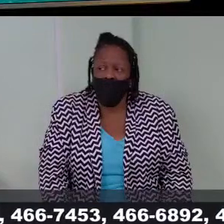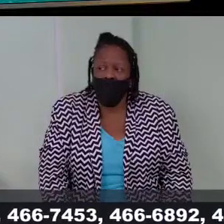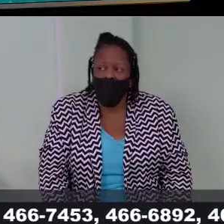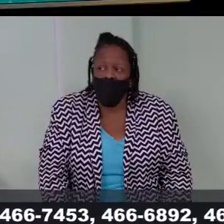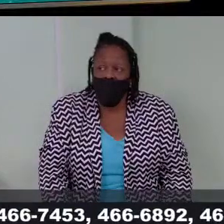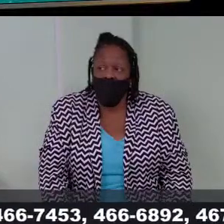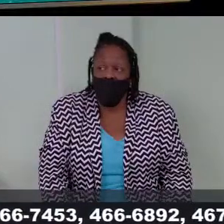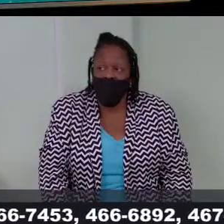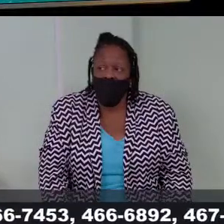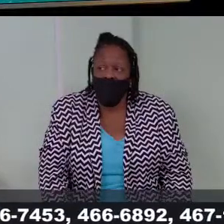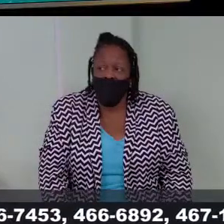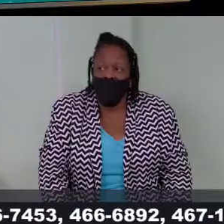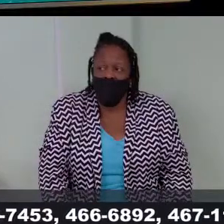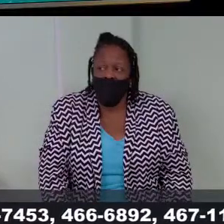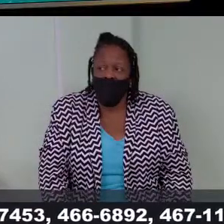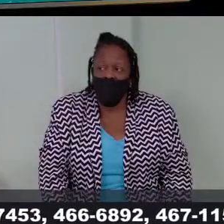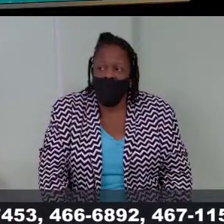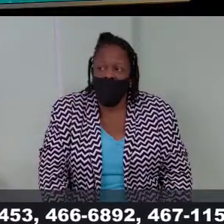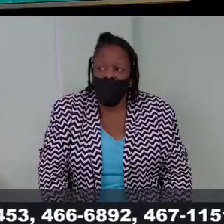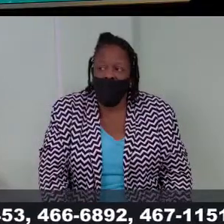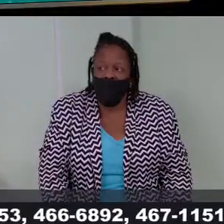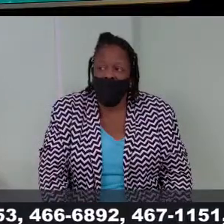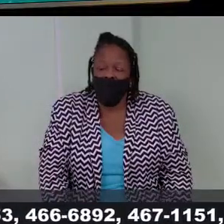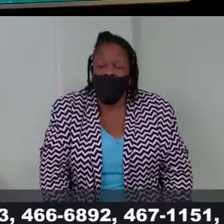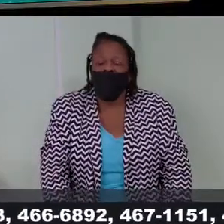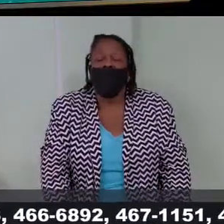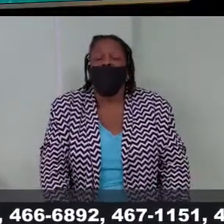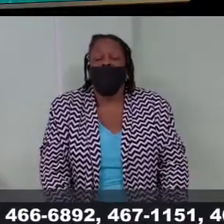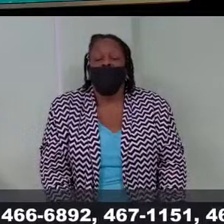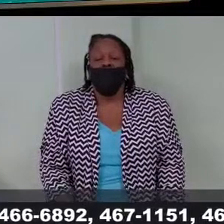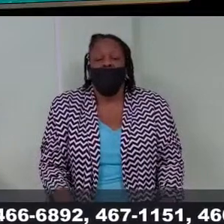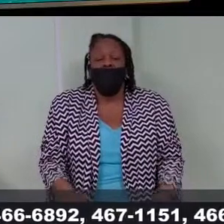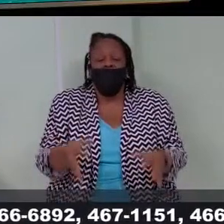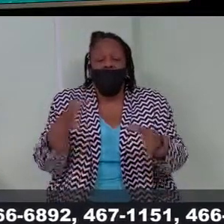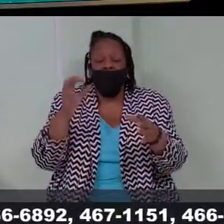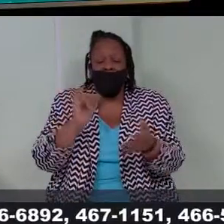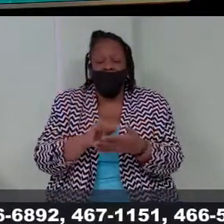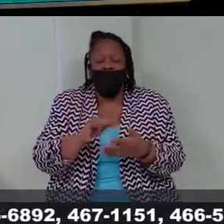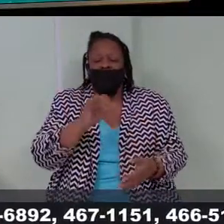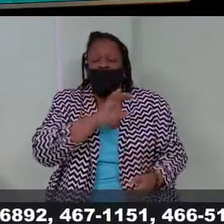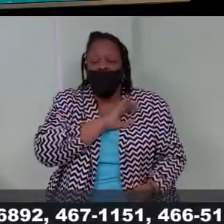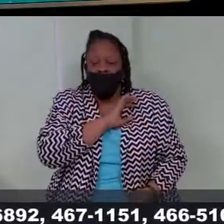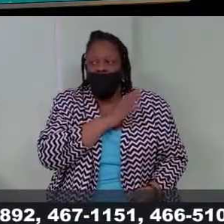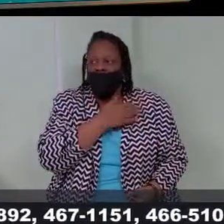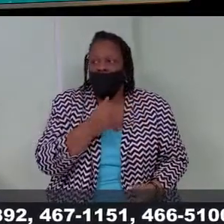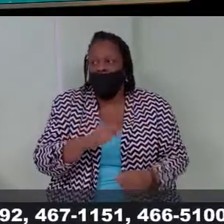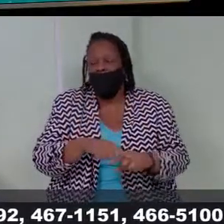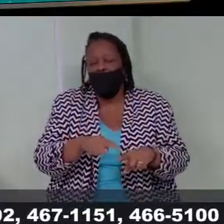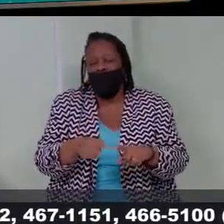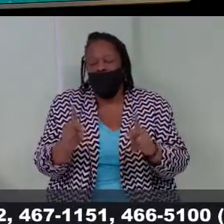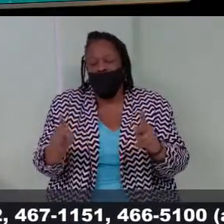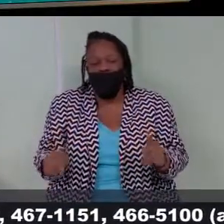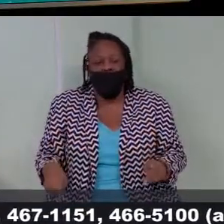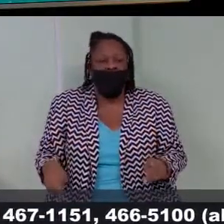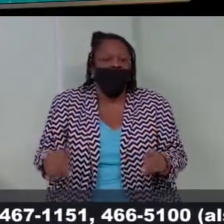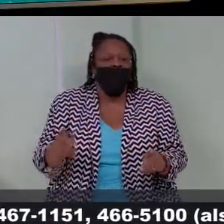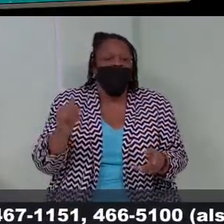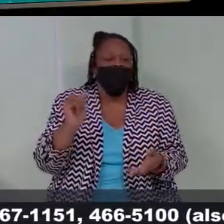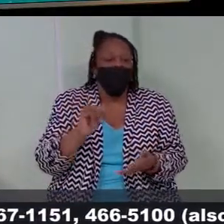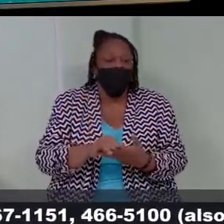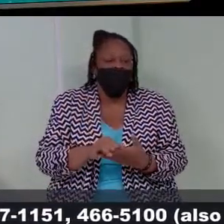I was told it's noted and would be taken into consideration, and that is the answer.